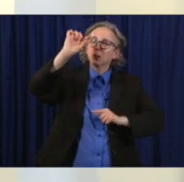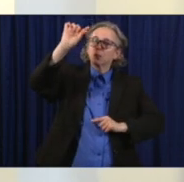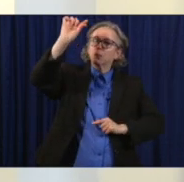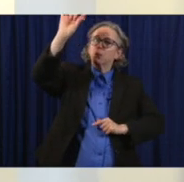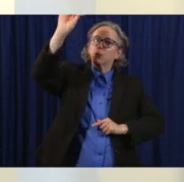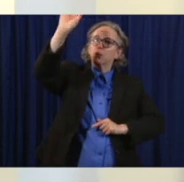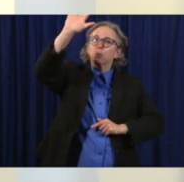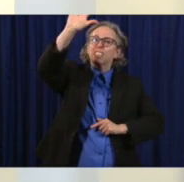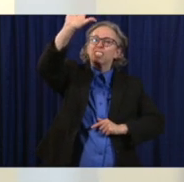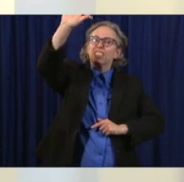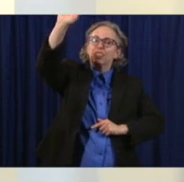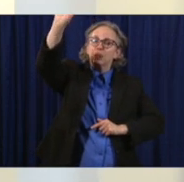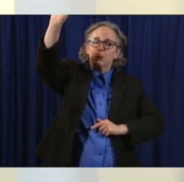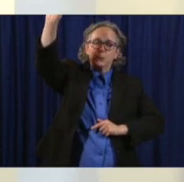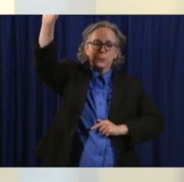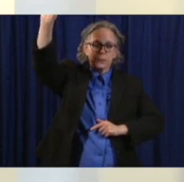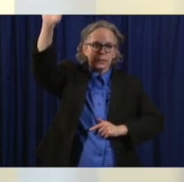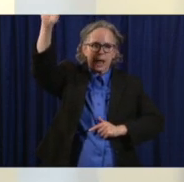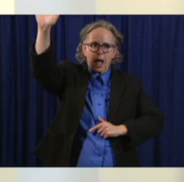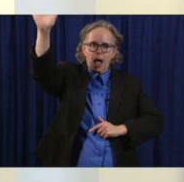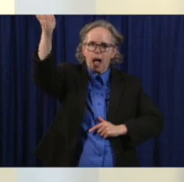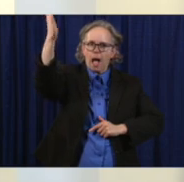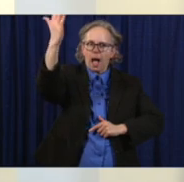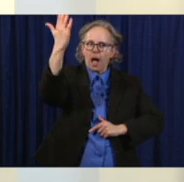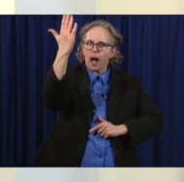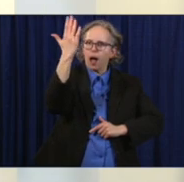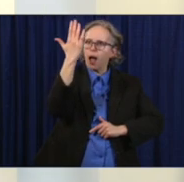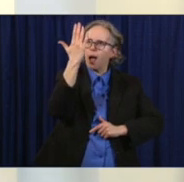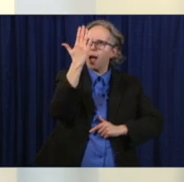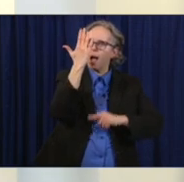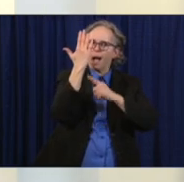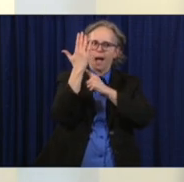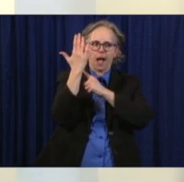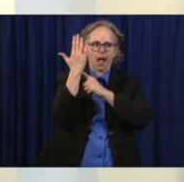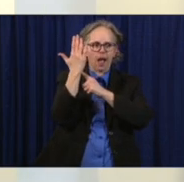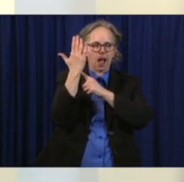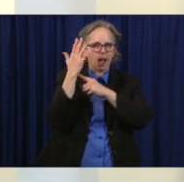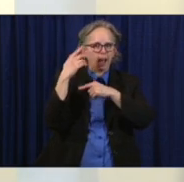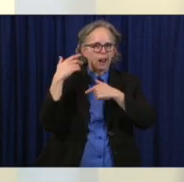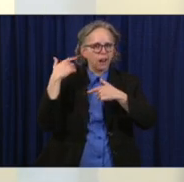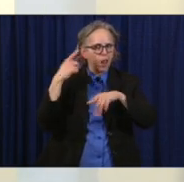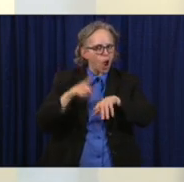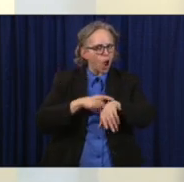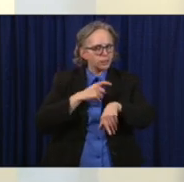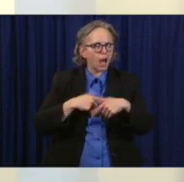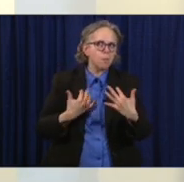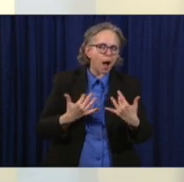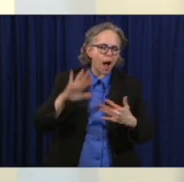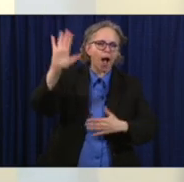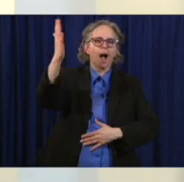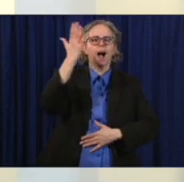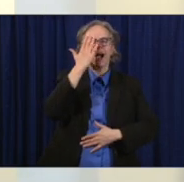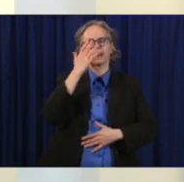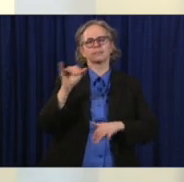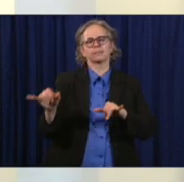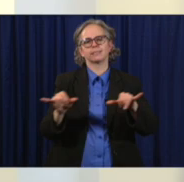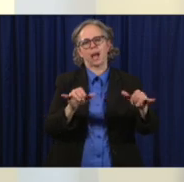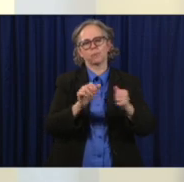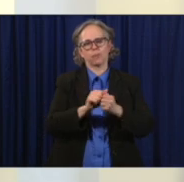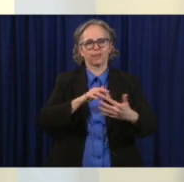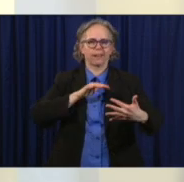is saying that at some point in time, someone had this disease. This isn't the test we do to see if you have it